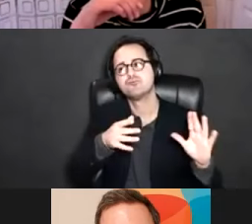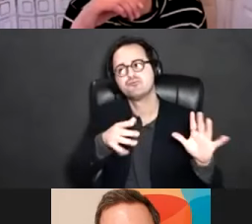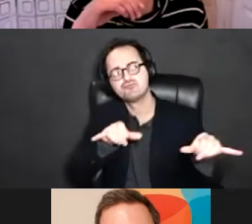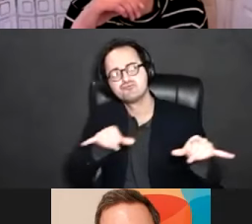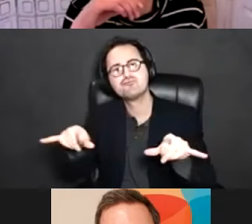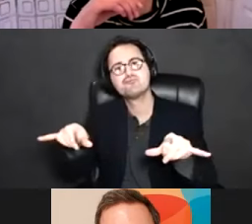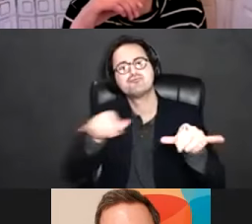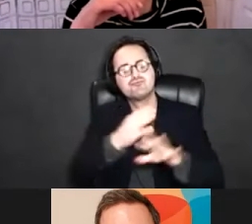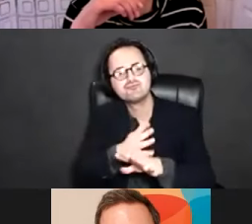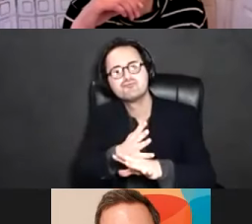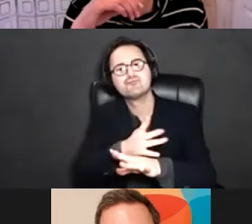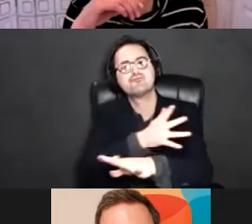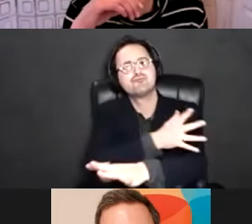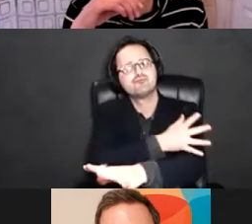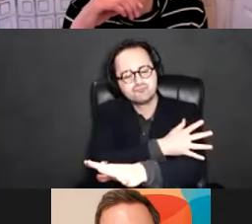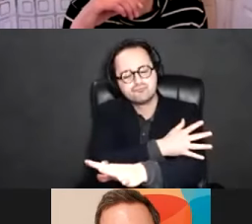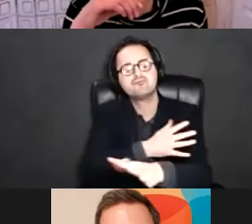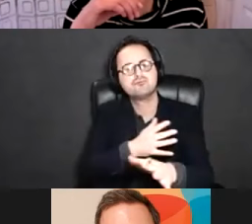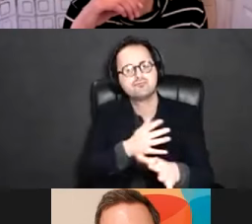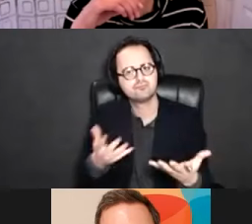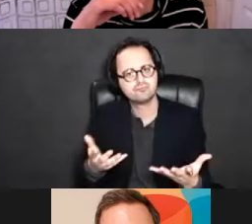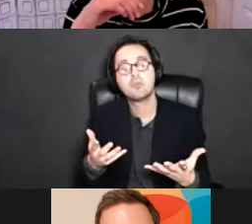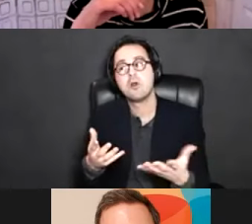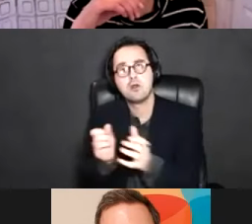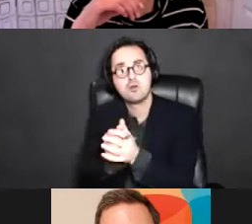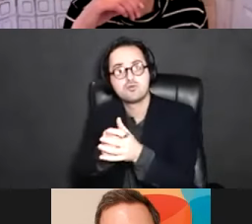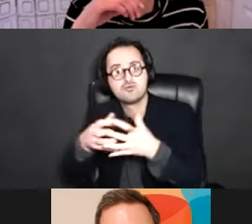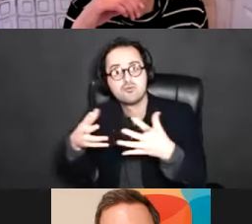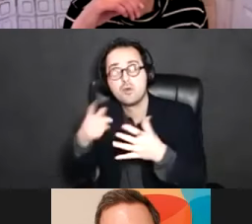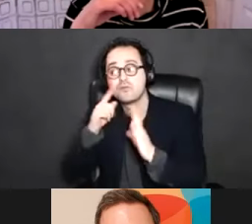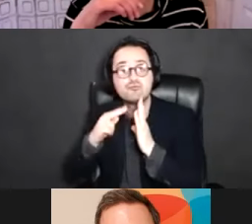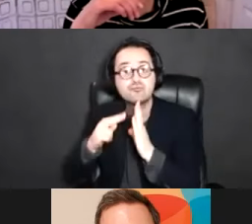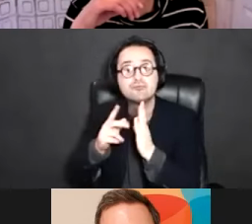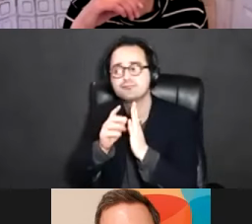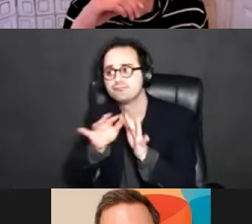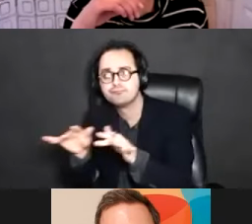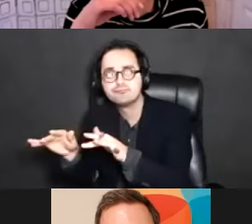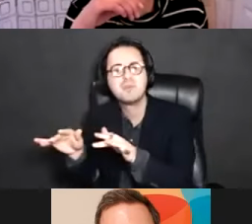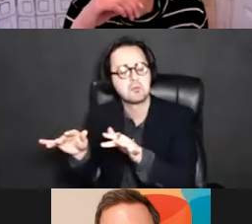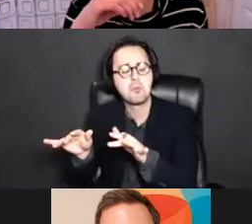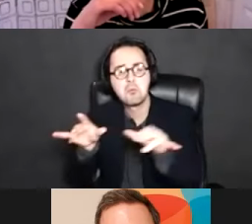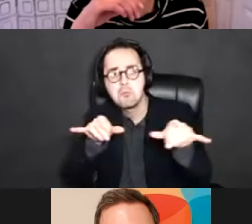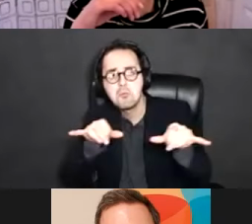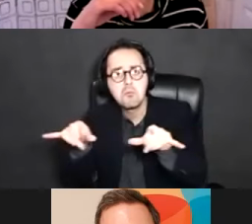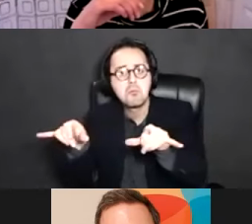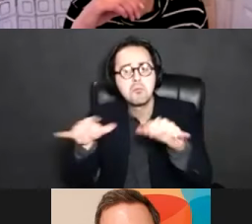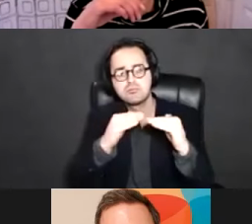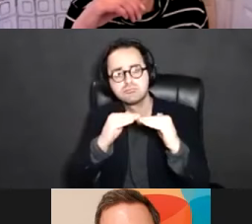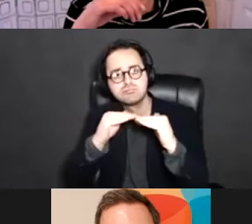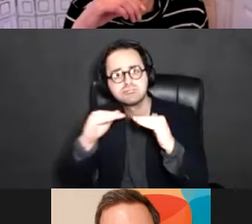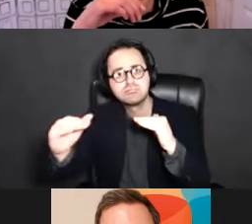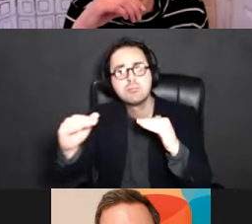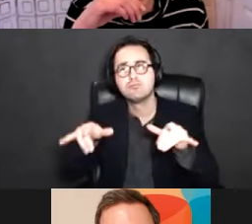sampled very regularly, so we could see that growth and all the reading abilities we measured, roughly linear, meaning you get the